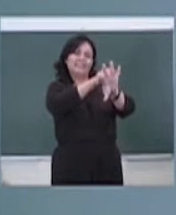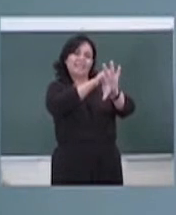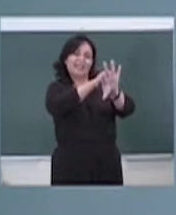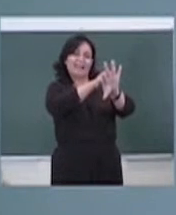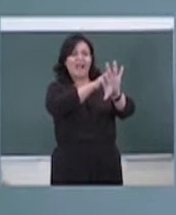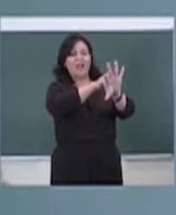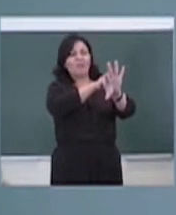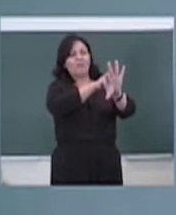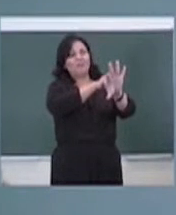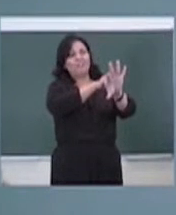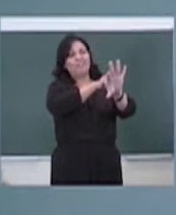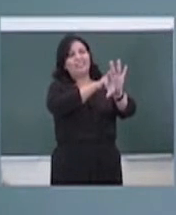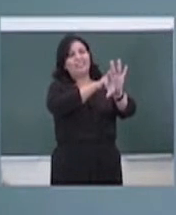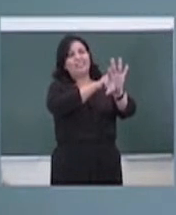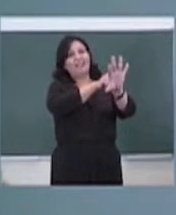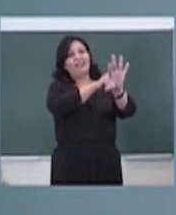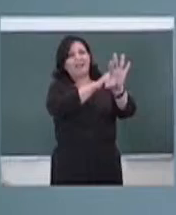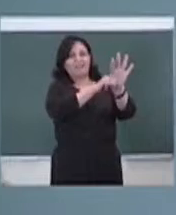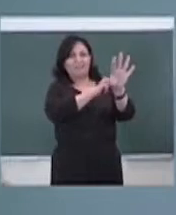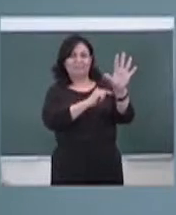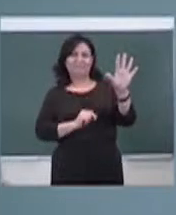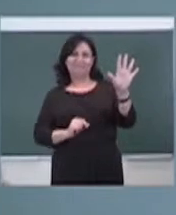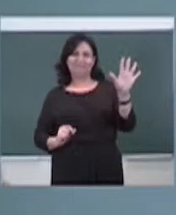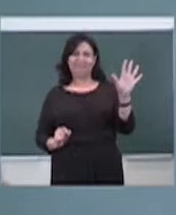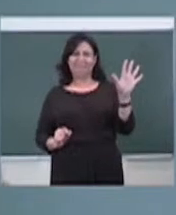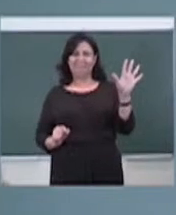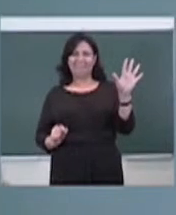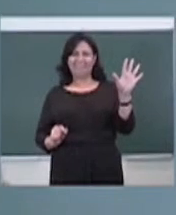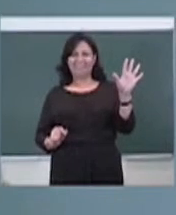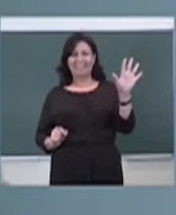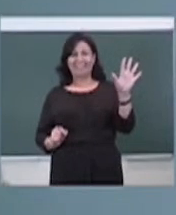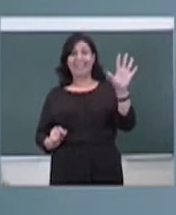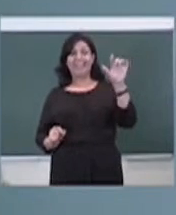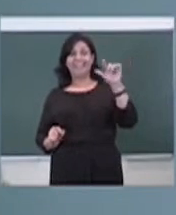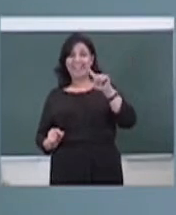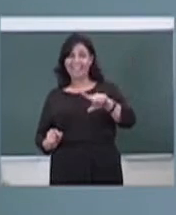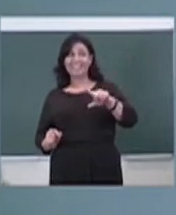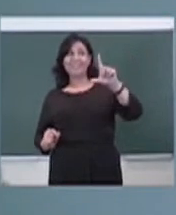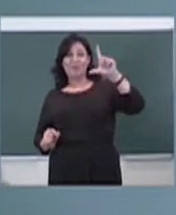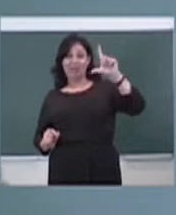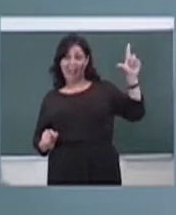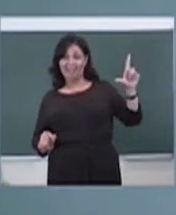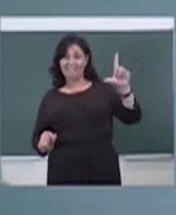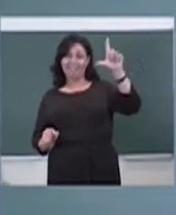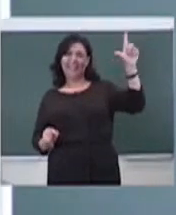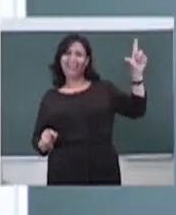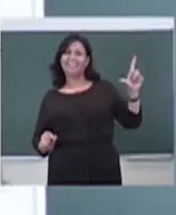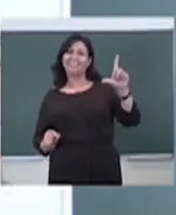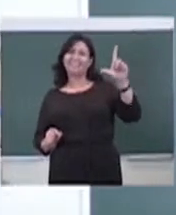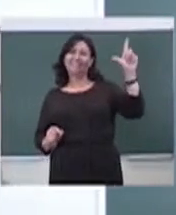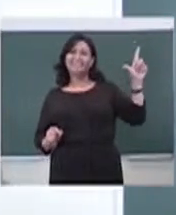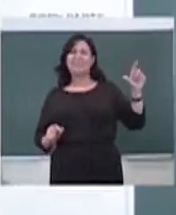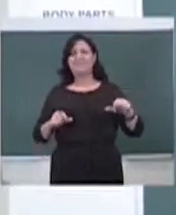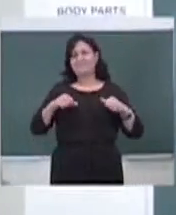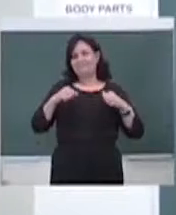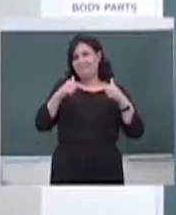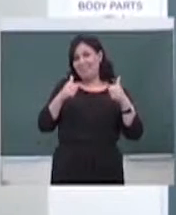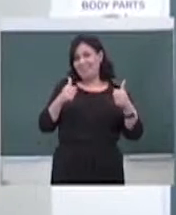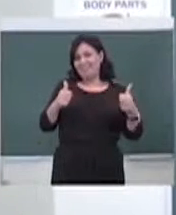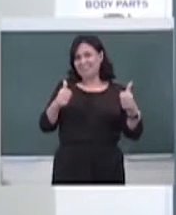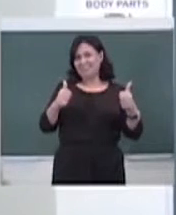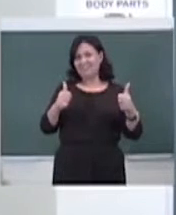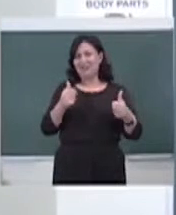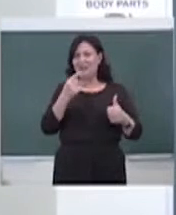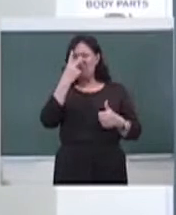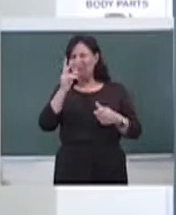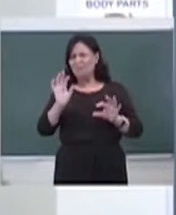and round. And that is your left hand. Well done! That looks very nice.